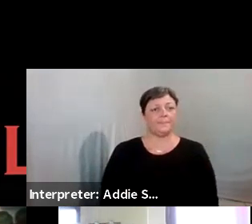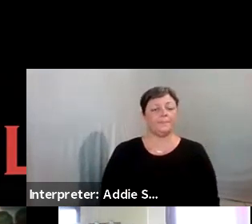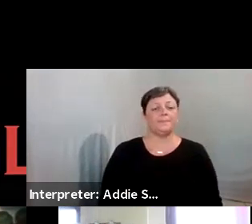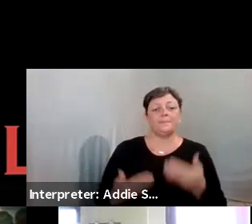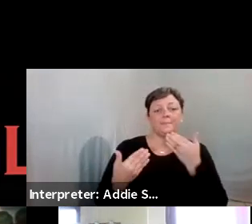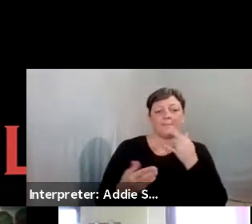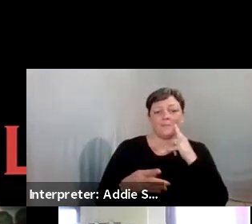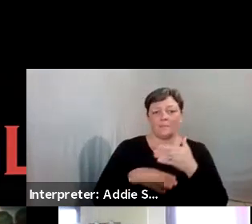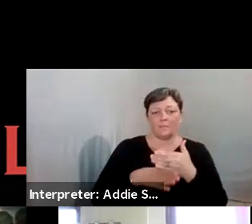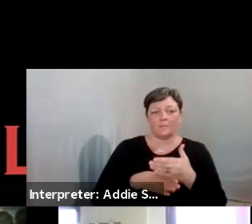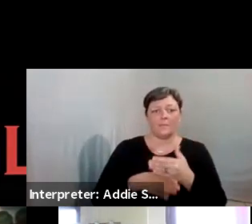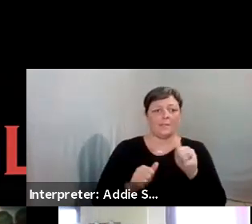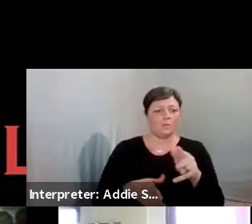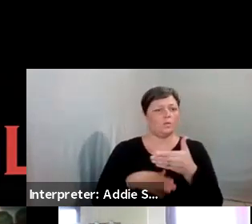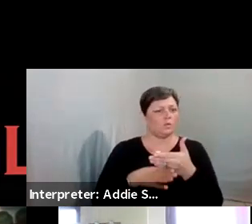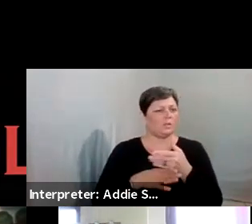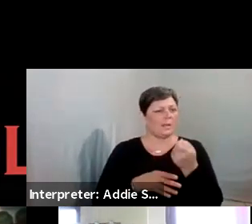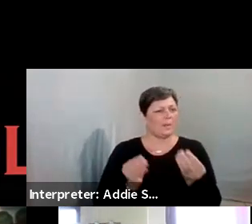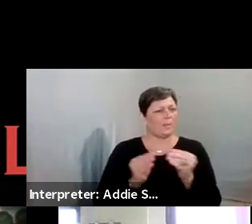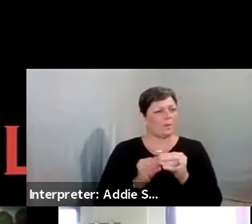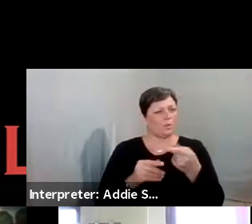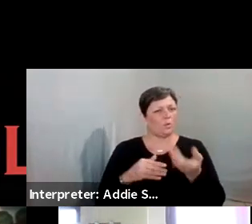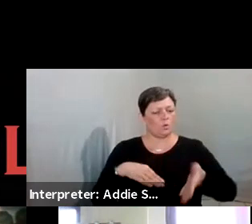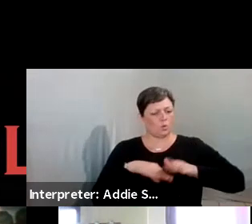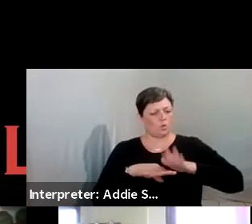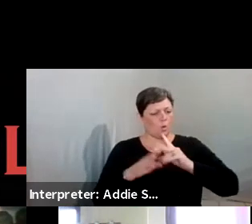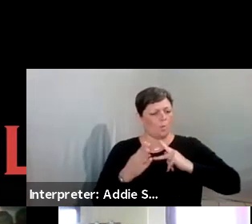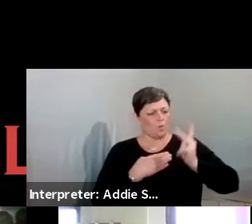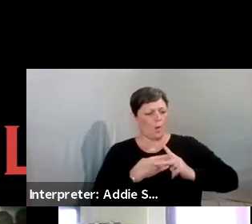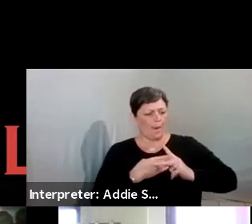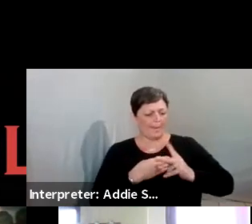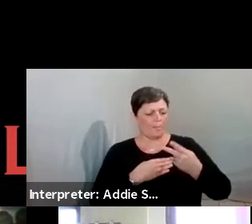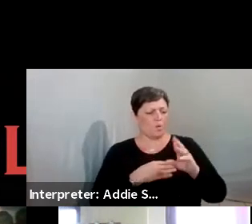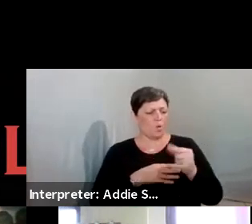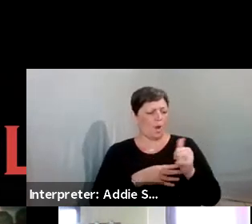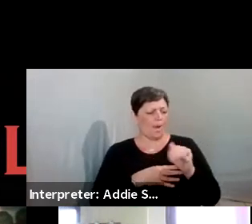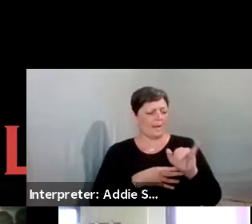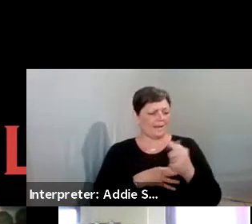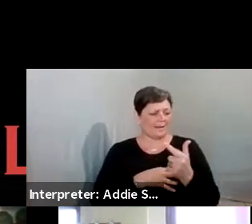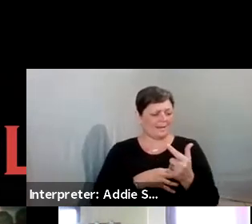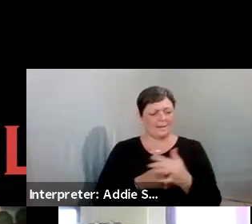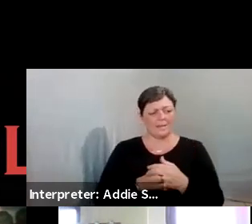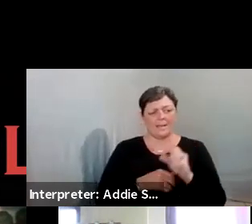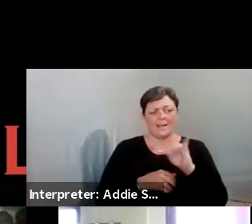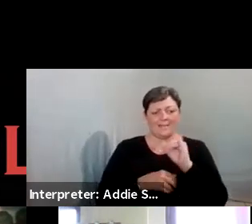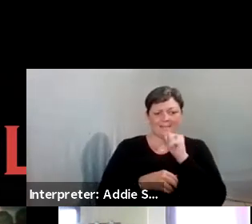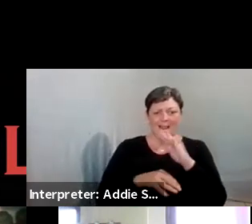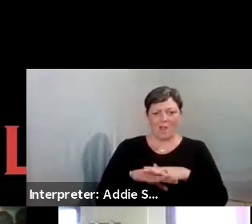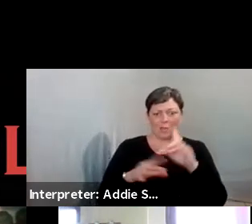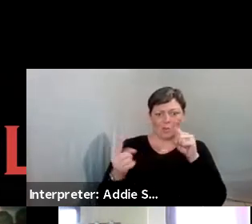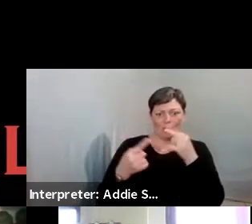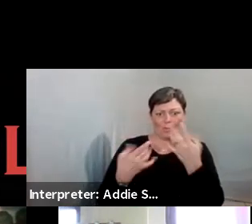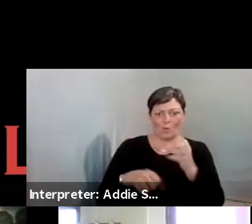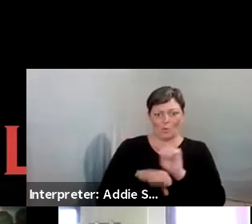you for sharing that. Can you share a little bit more? You said you're increasing your programming. If it's not on those goals that they want to work